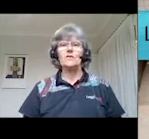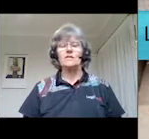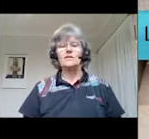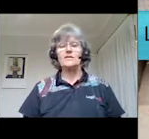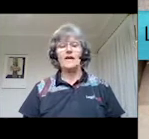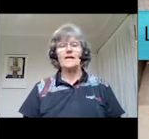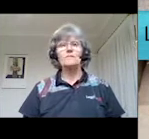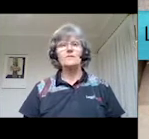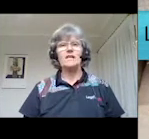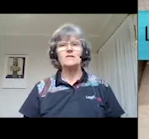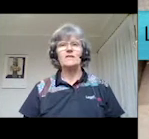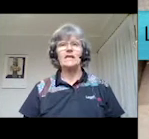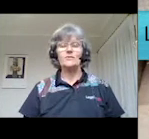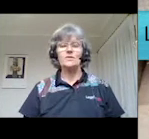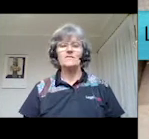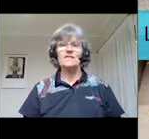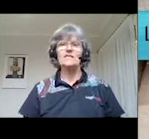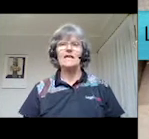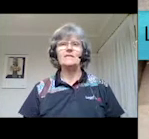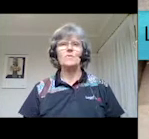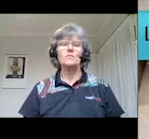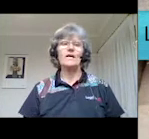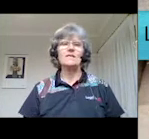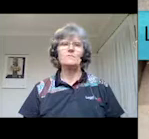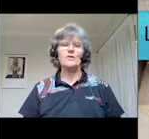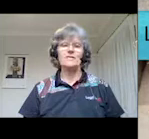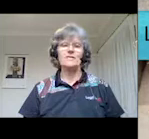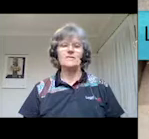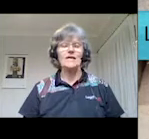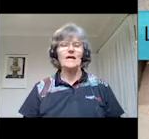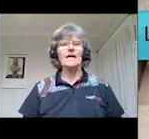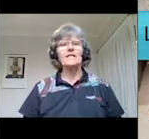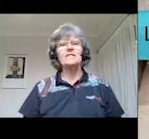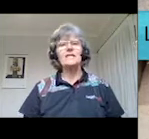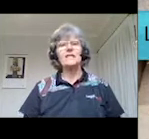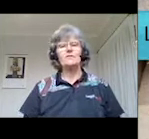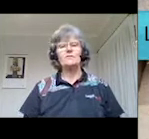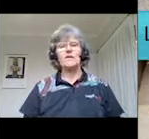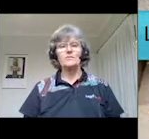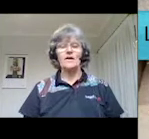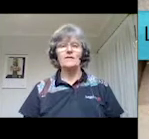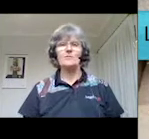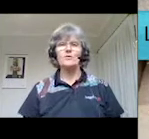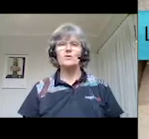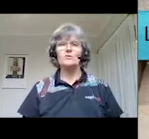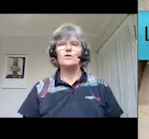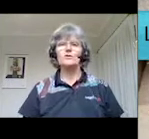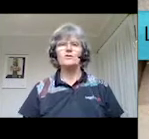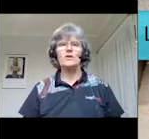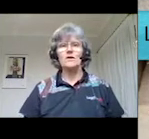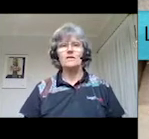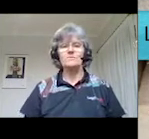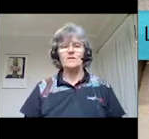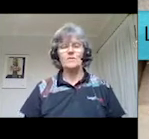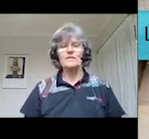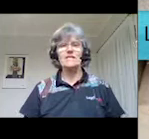We'd also like to pay respect to the elders of this land, both past and present, and extend that respect to other Aboriginal and Torres